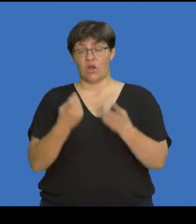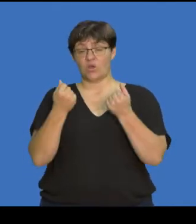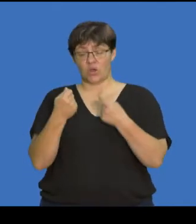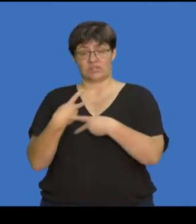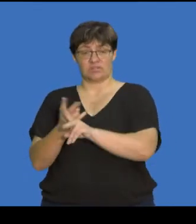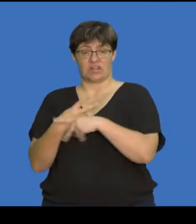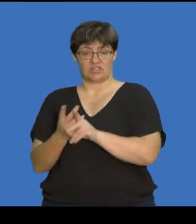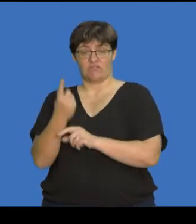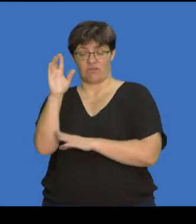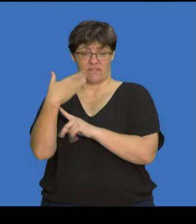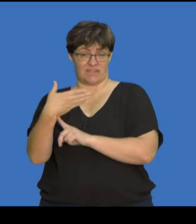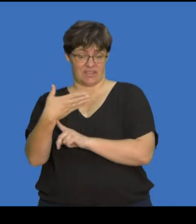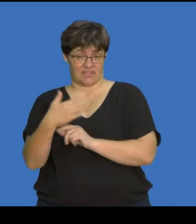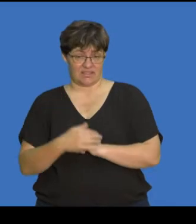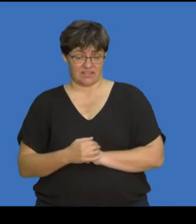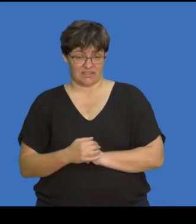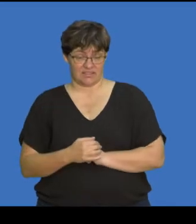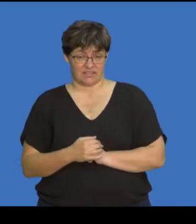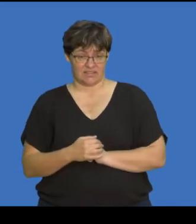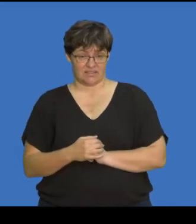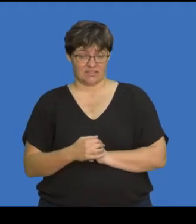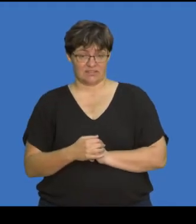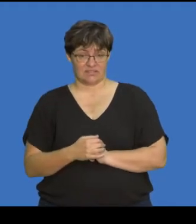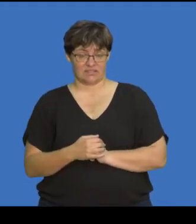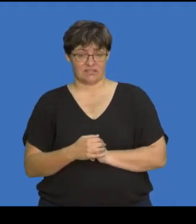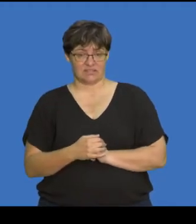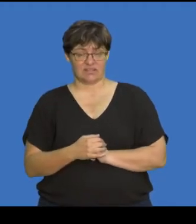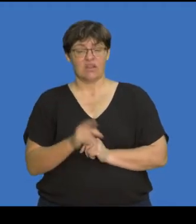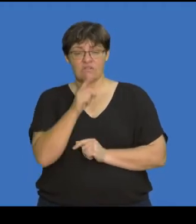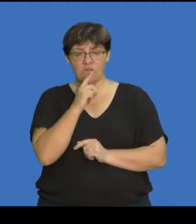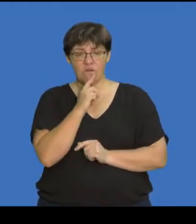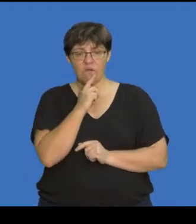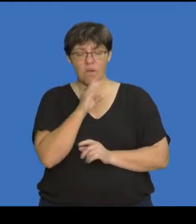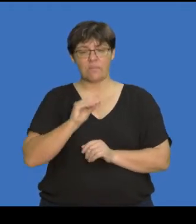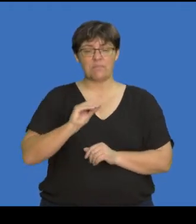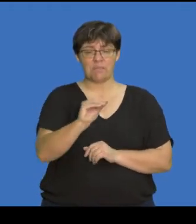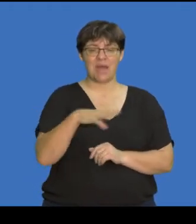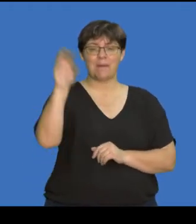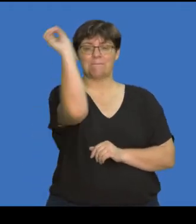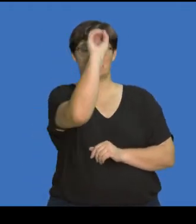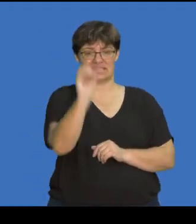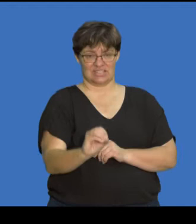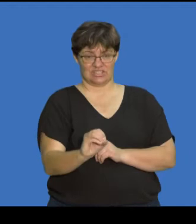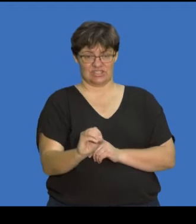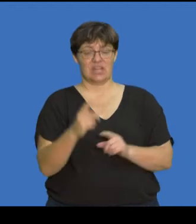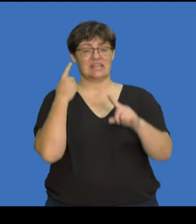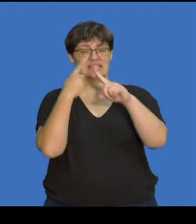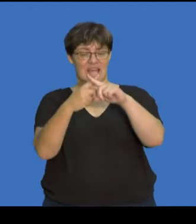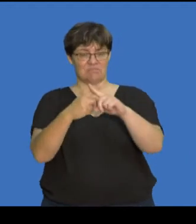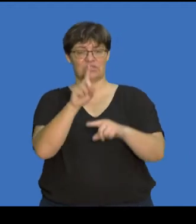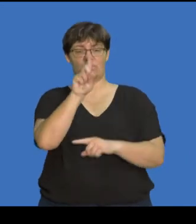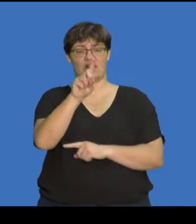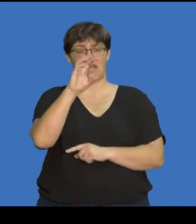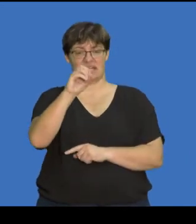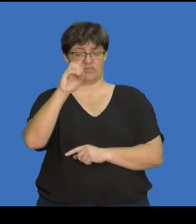per flag, right? And you want to express it as a percentage. So you multiply it by